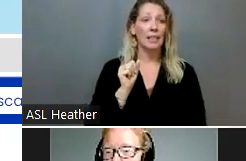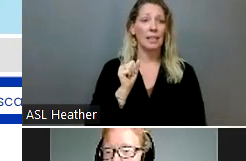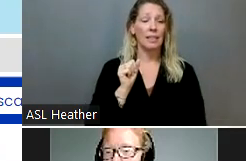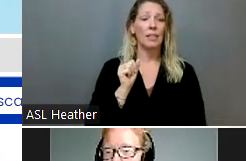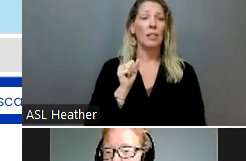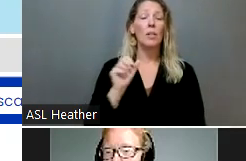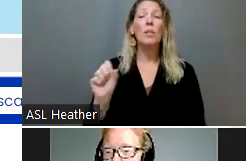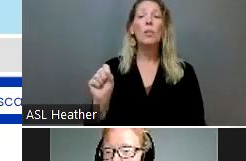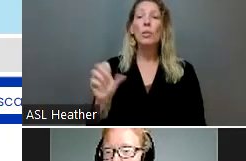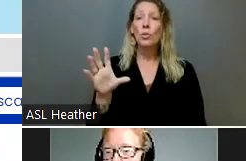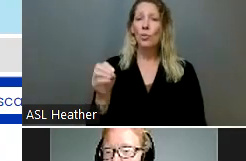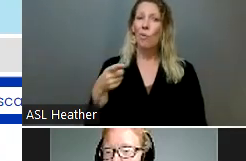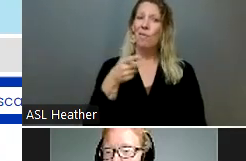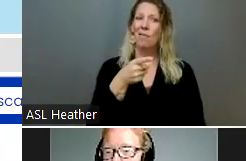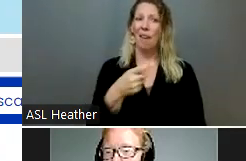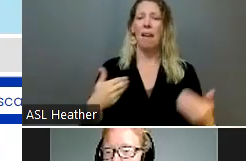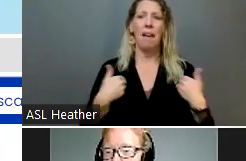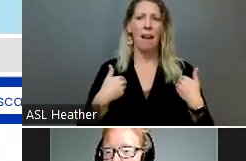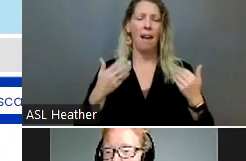And so they have really great,